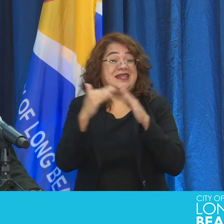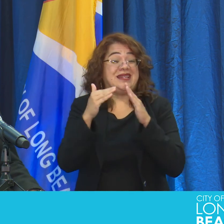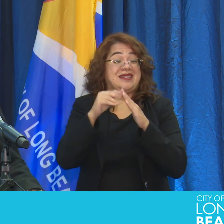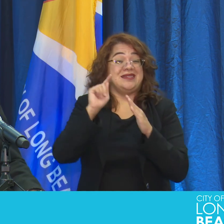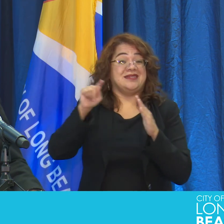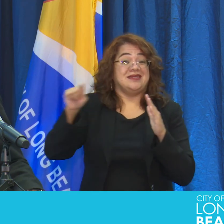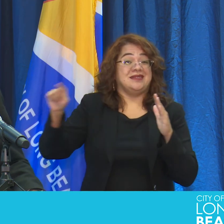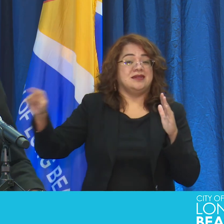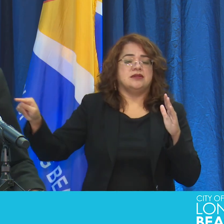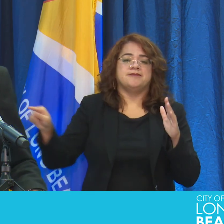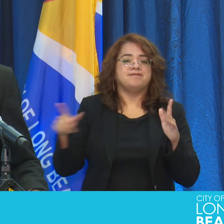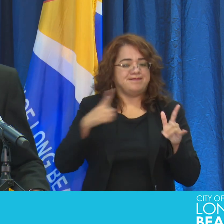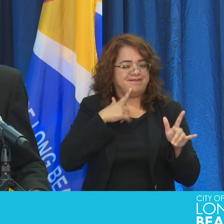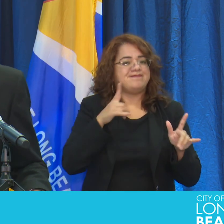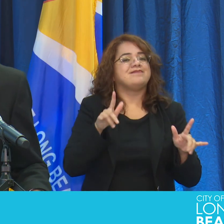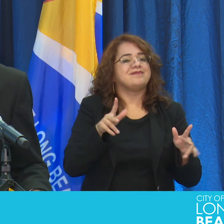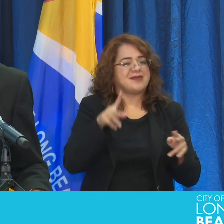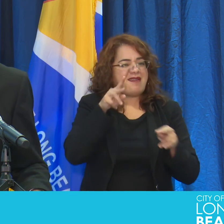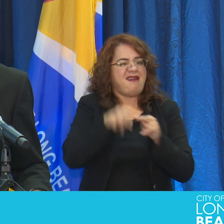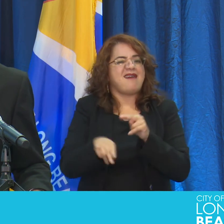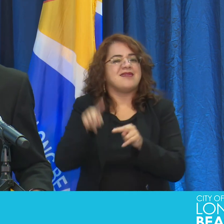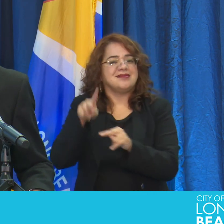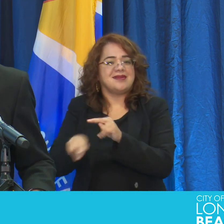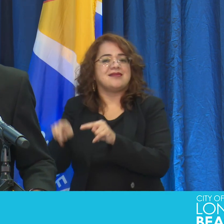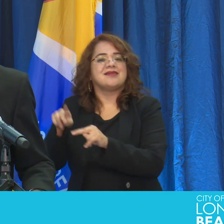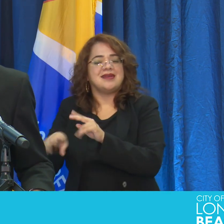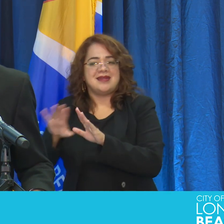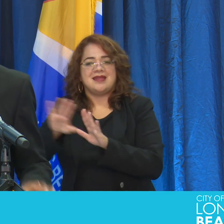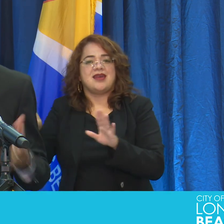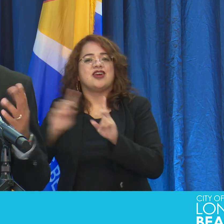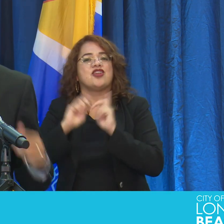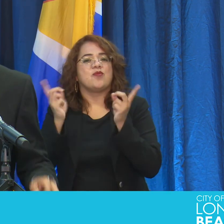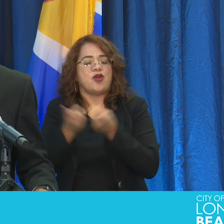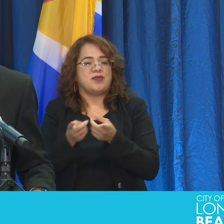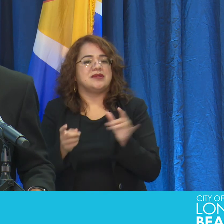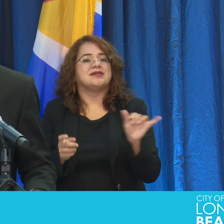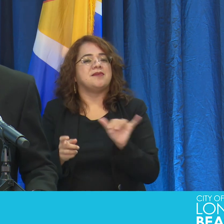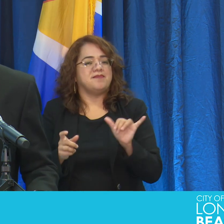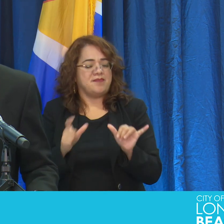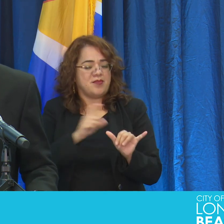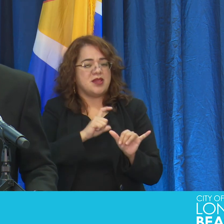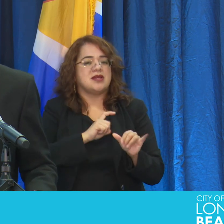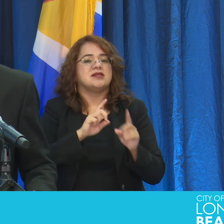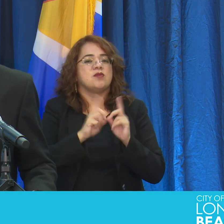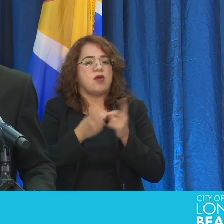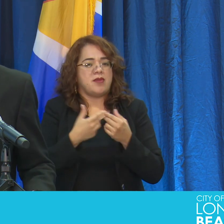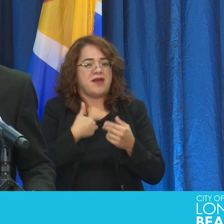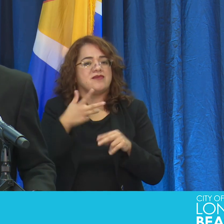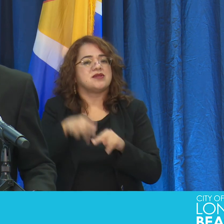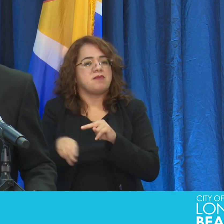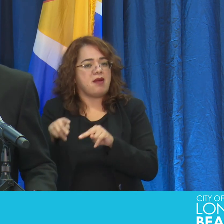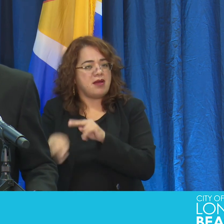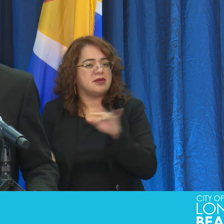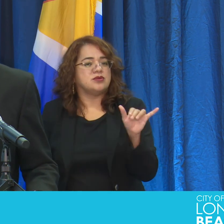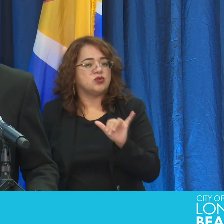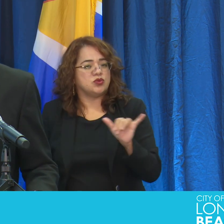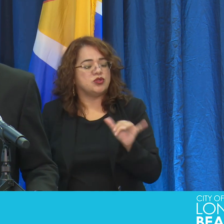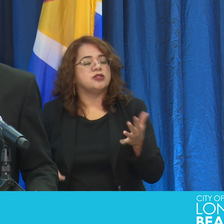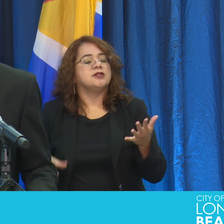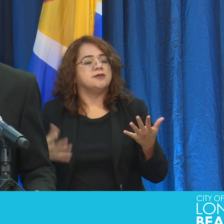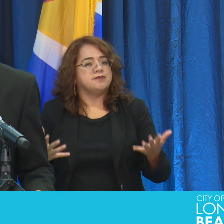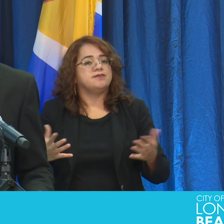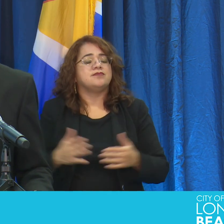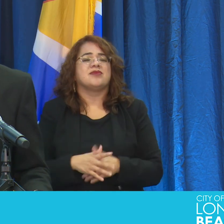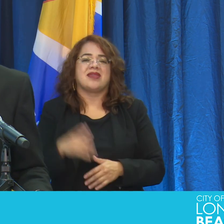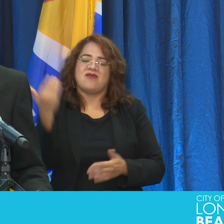neighbors as far as those departments and the police department. And also, I think you're seeing some